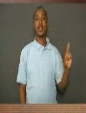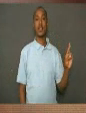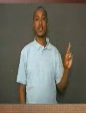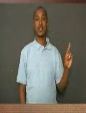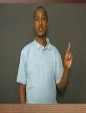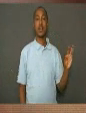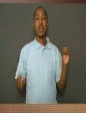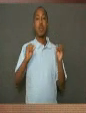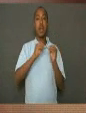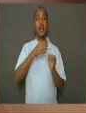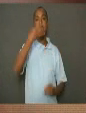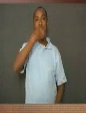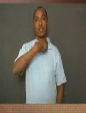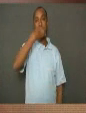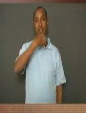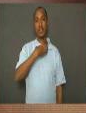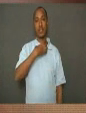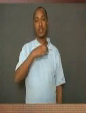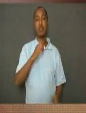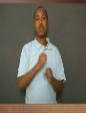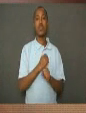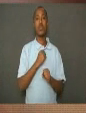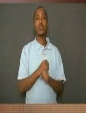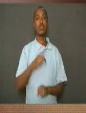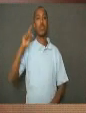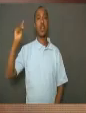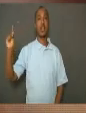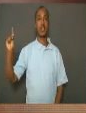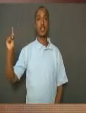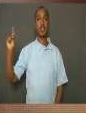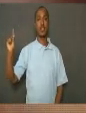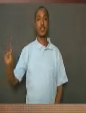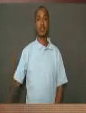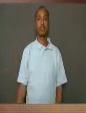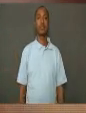Reactants plus heat produce products.